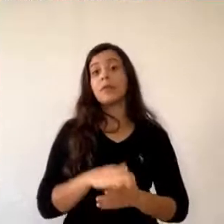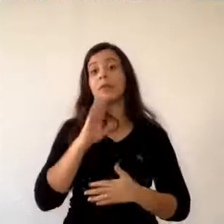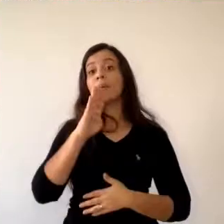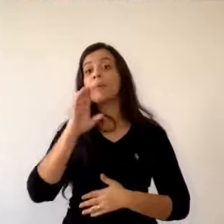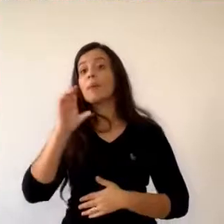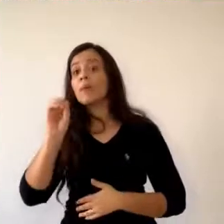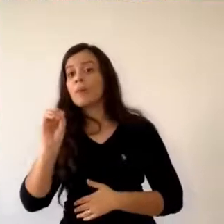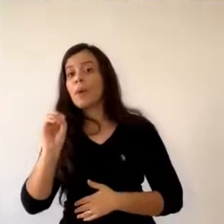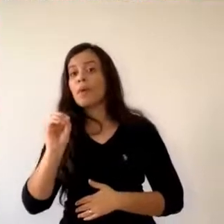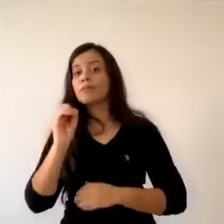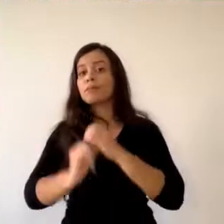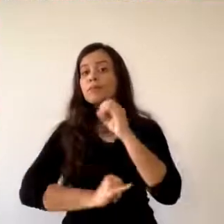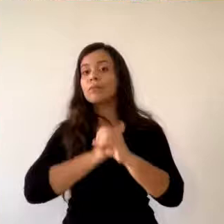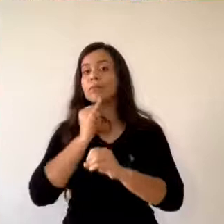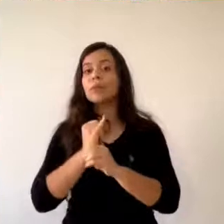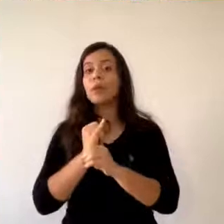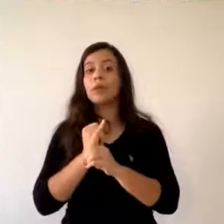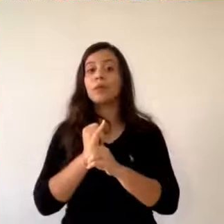this